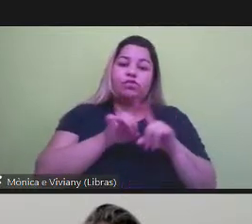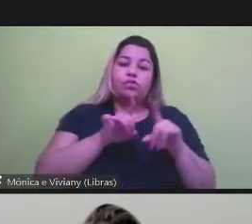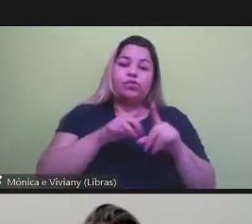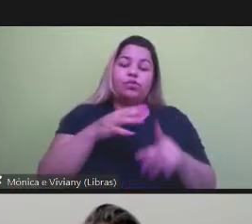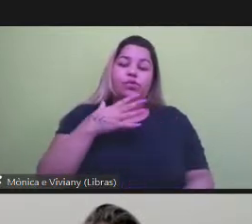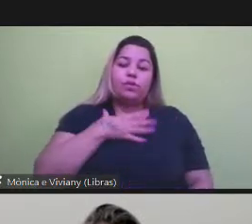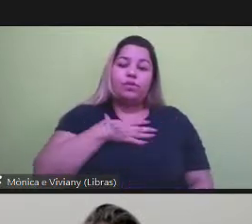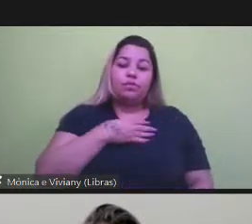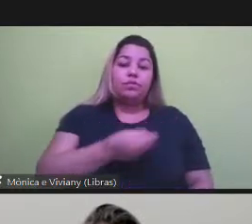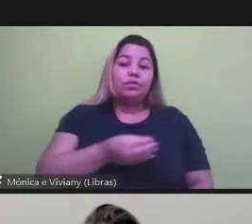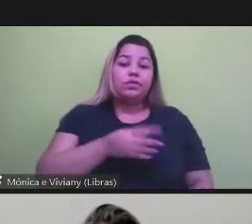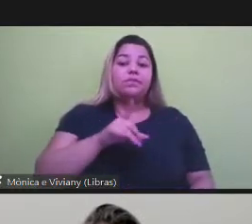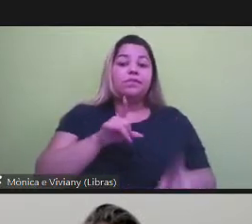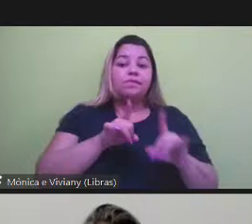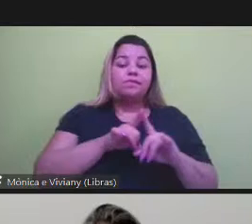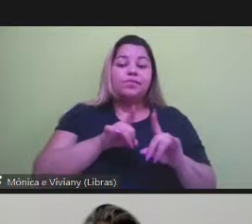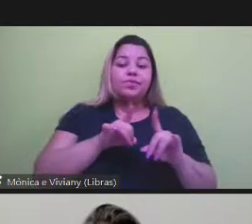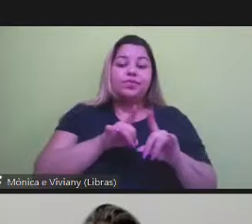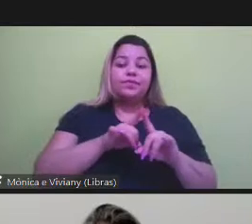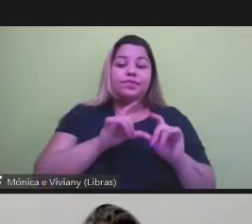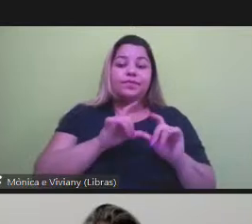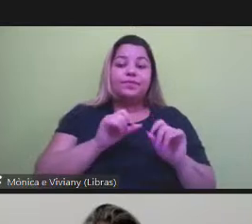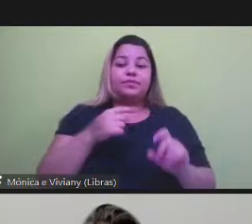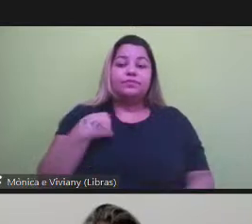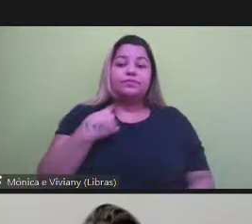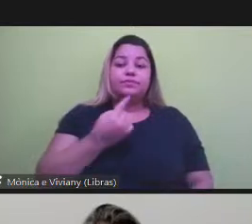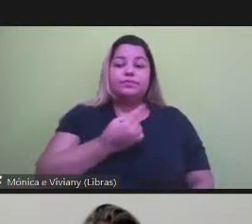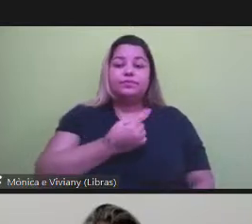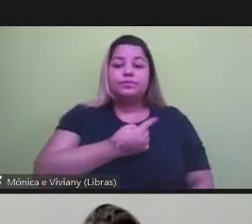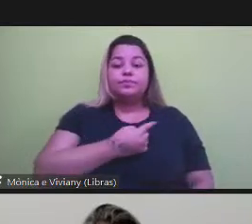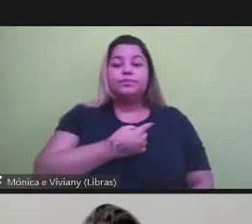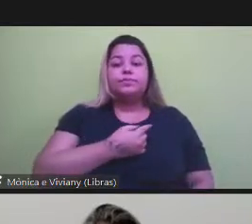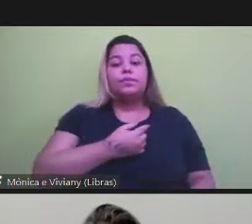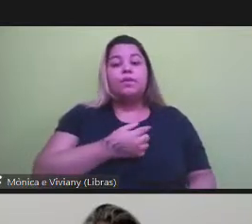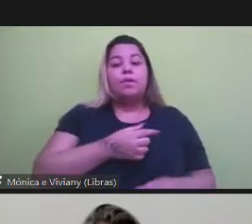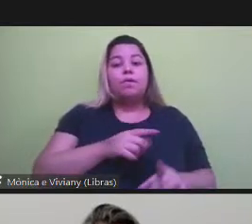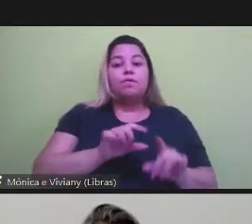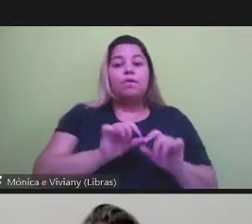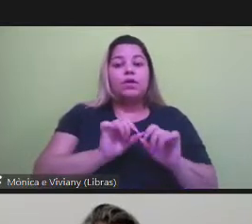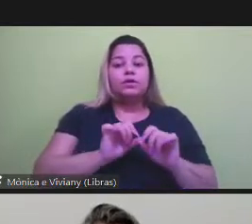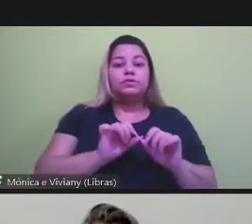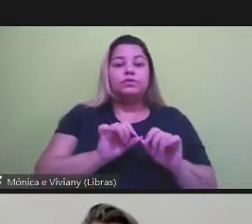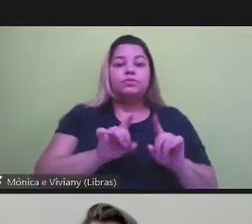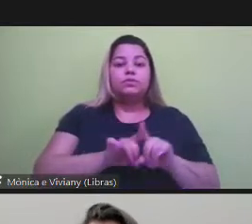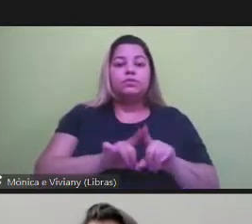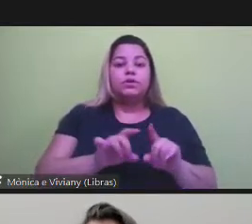of the greatest challenges that we also feel in our country.